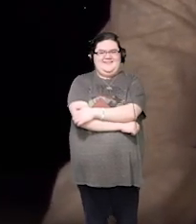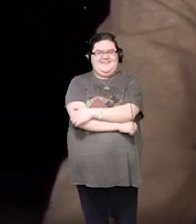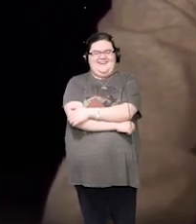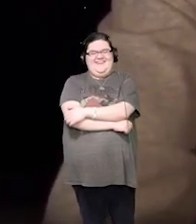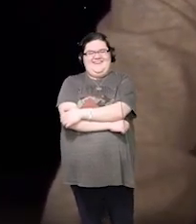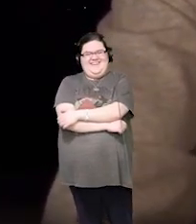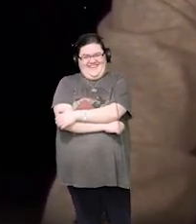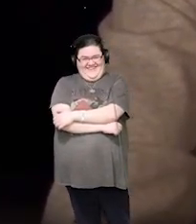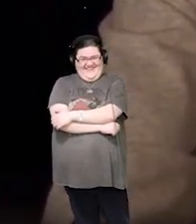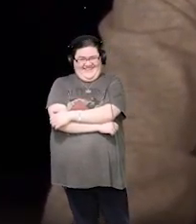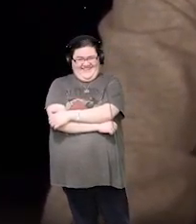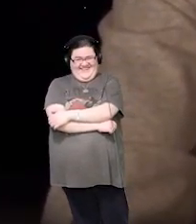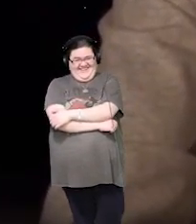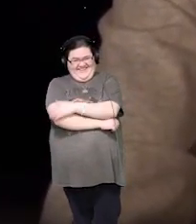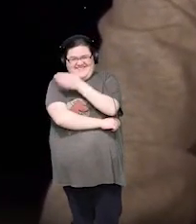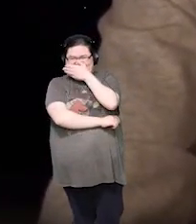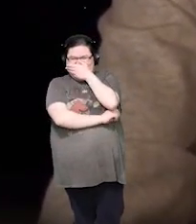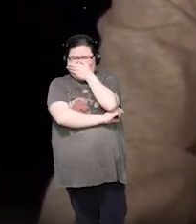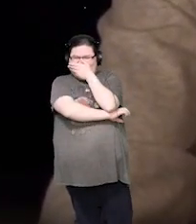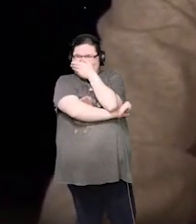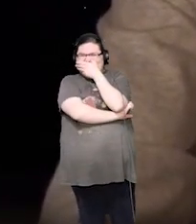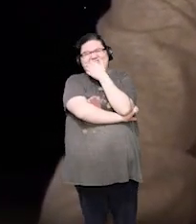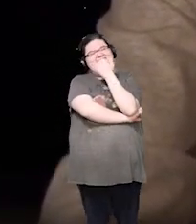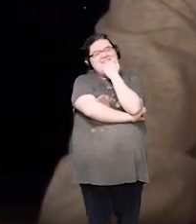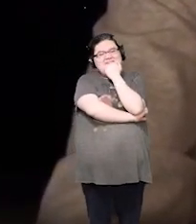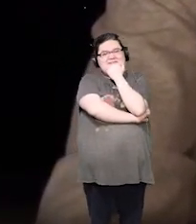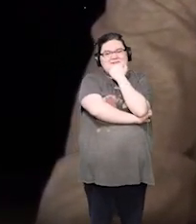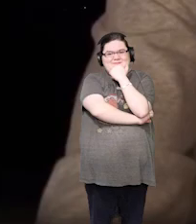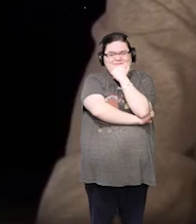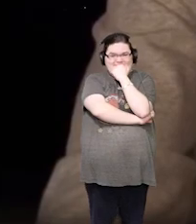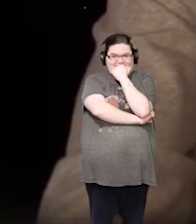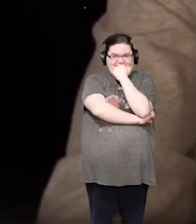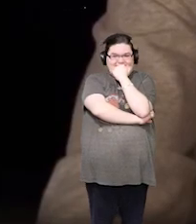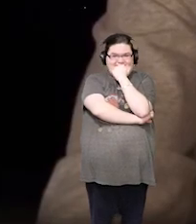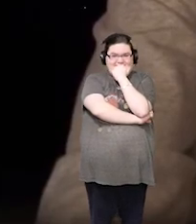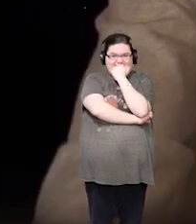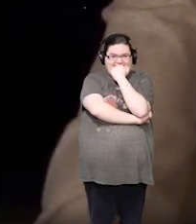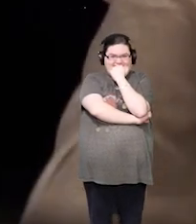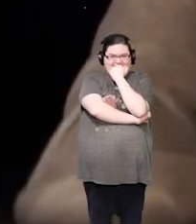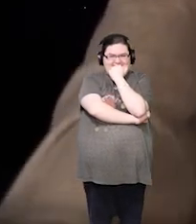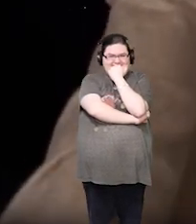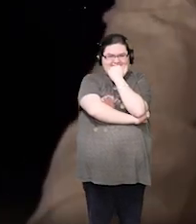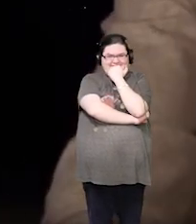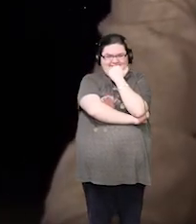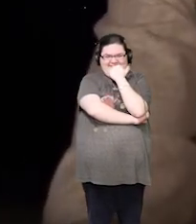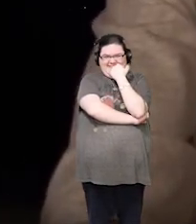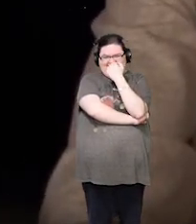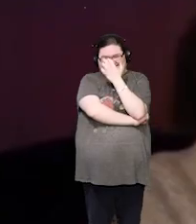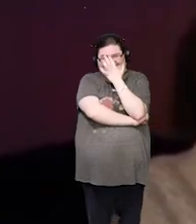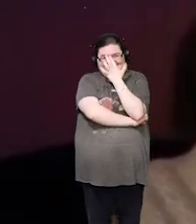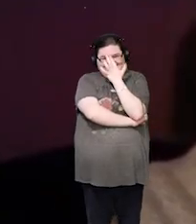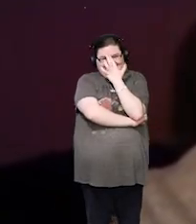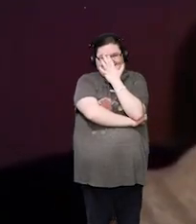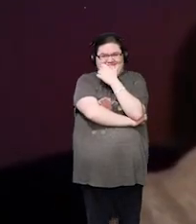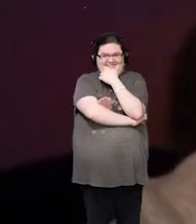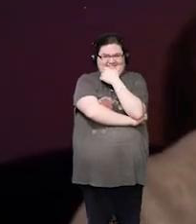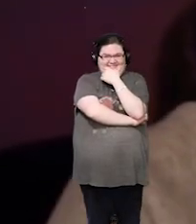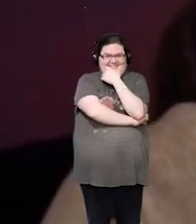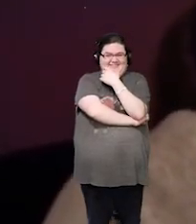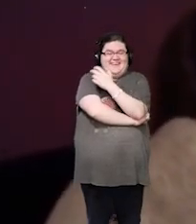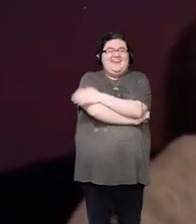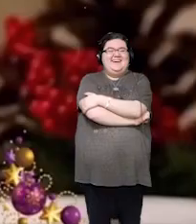three different accents. So the one of them's posh, one of them's Mediterranean. That one's Scottish, I swear. I found a wee